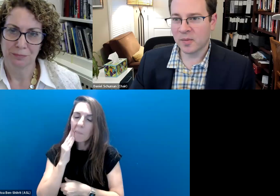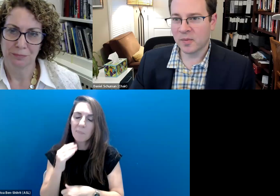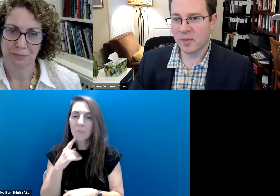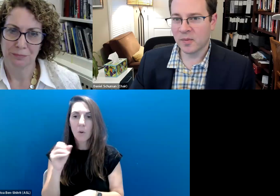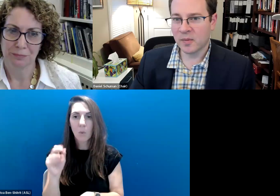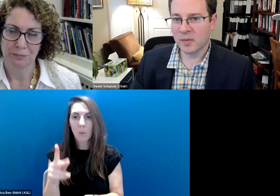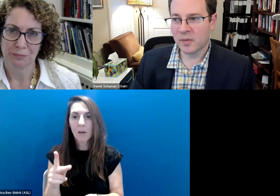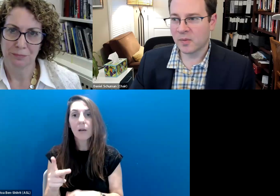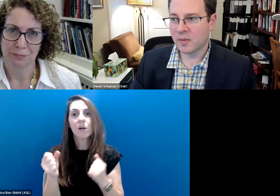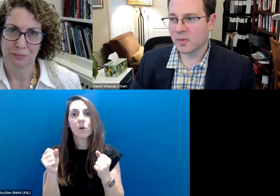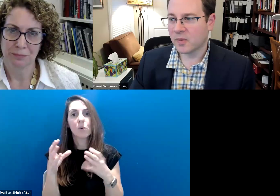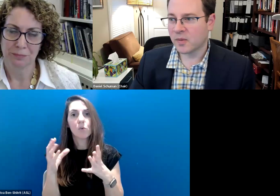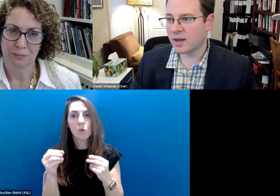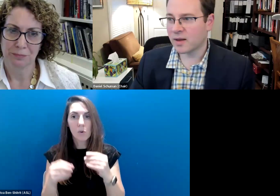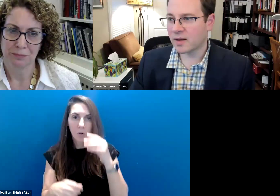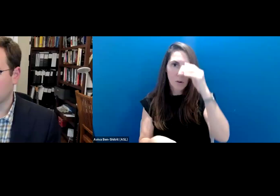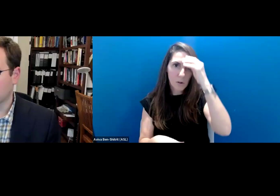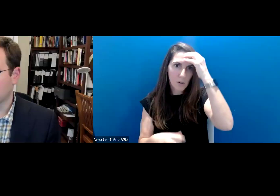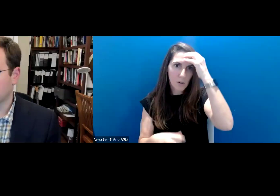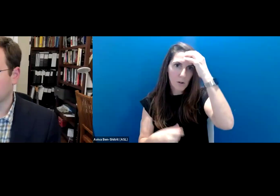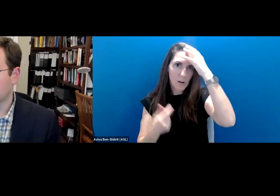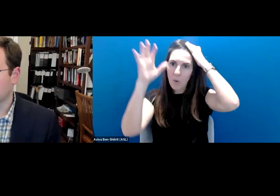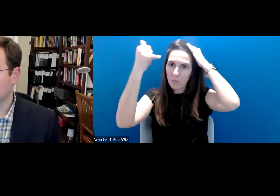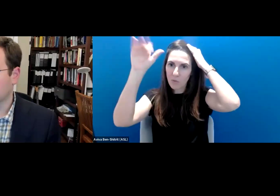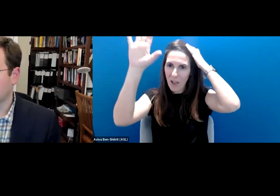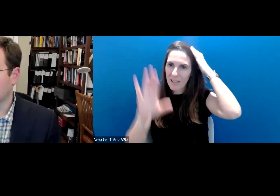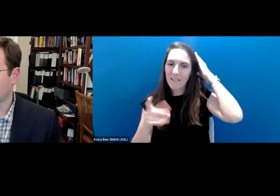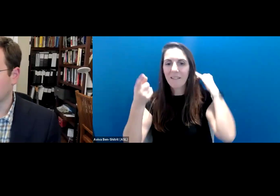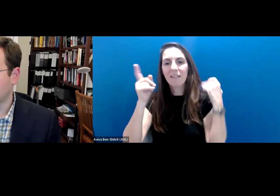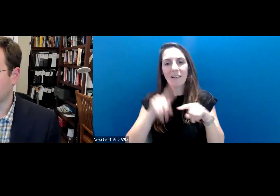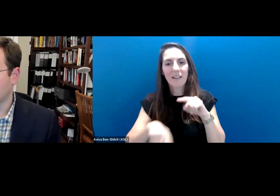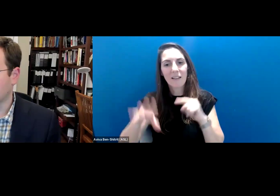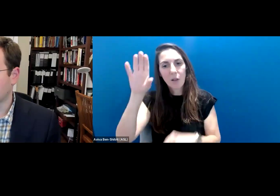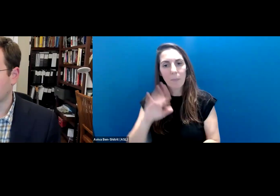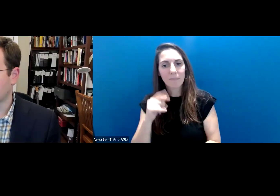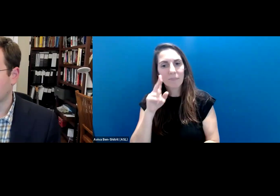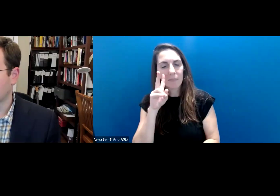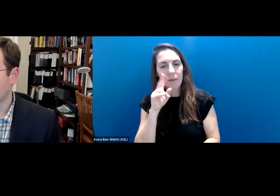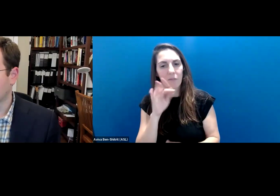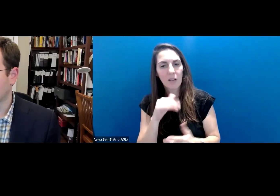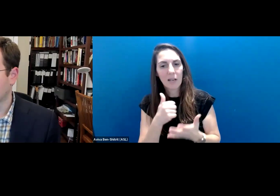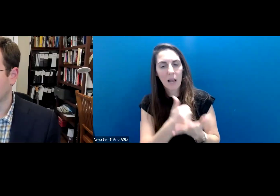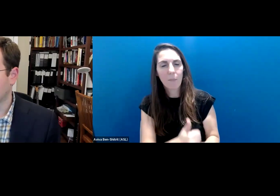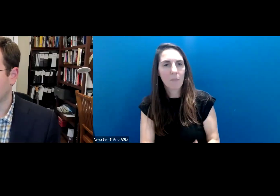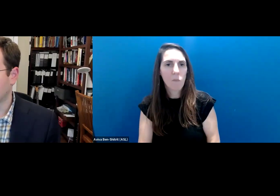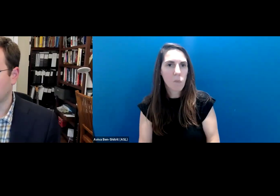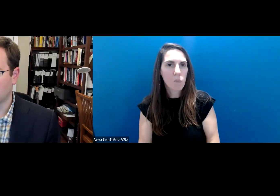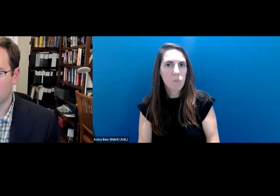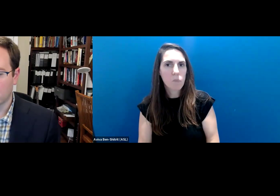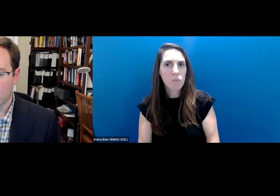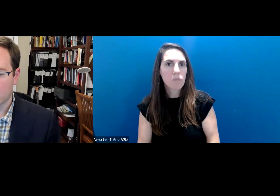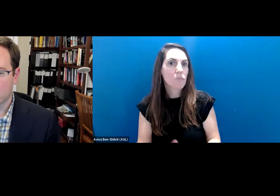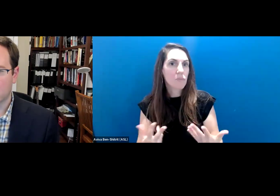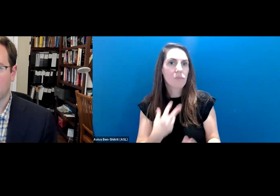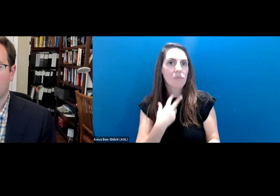I don't know why the hand is still up. I can't lower it. Oh, I'll see if I can help you. Nope, I can't help